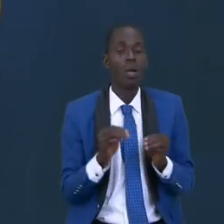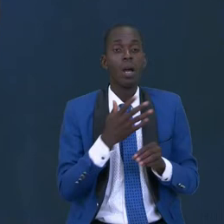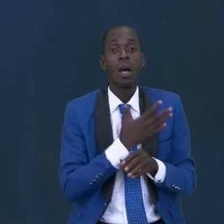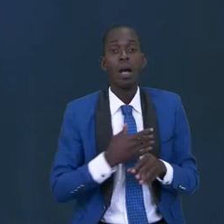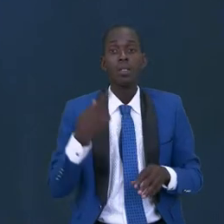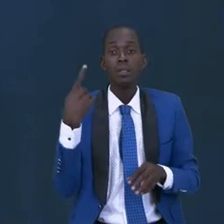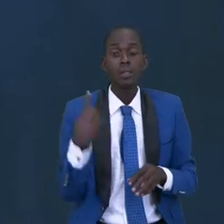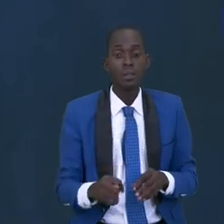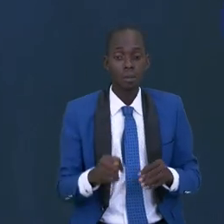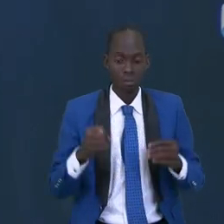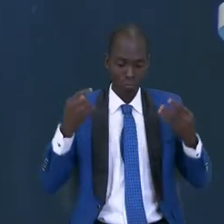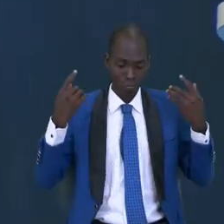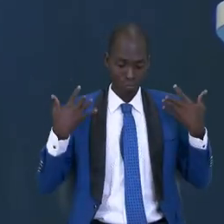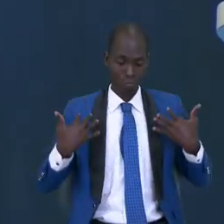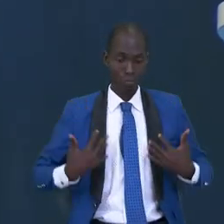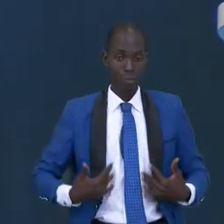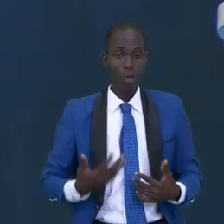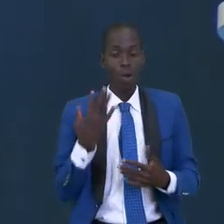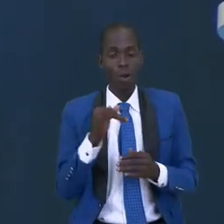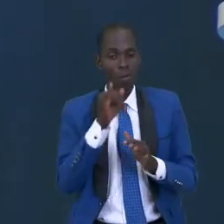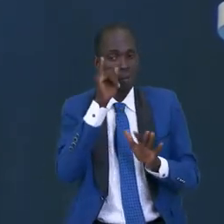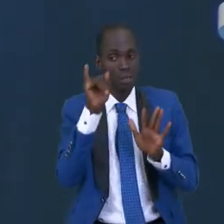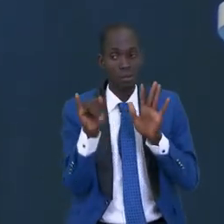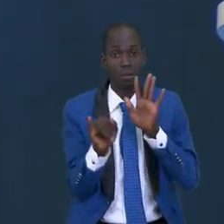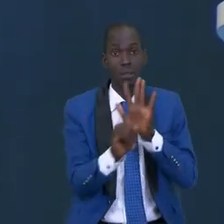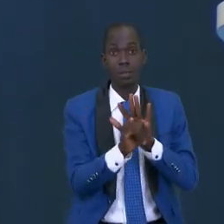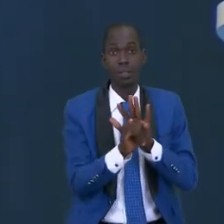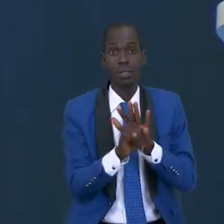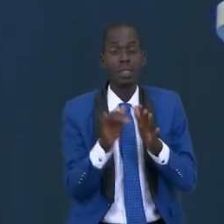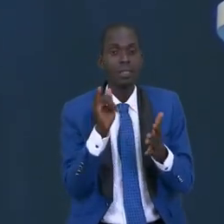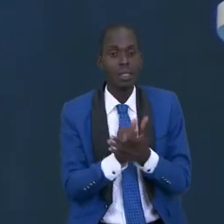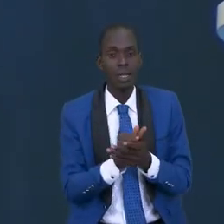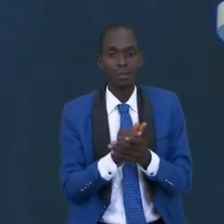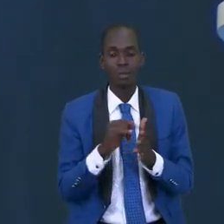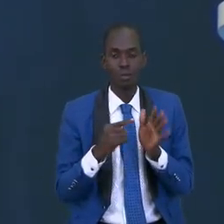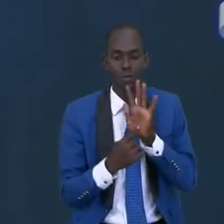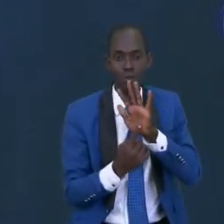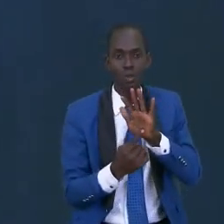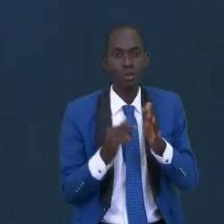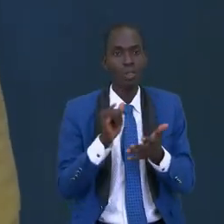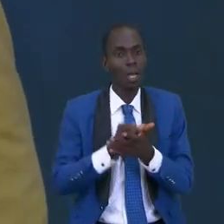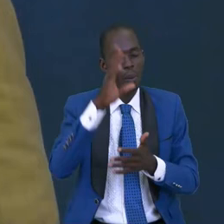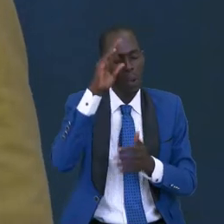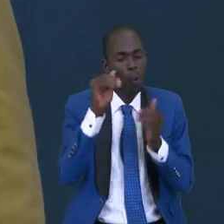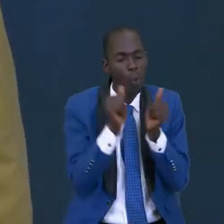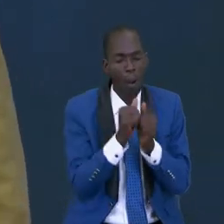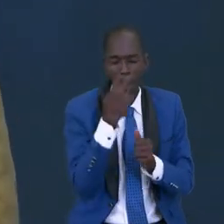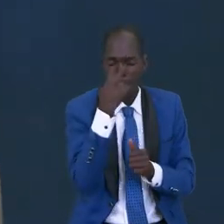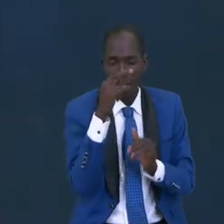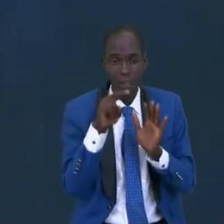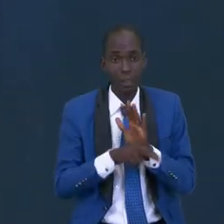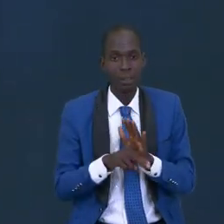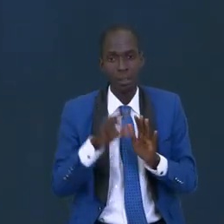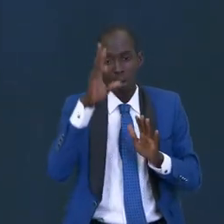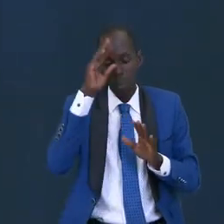badge of identification that identified him with blindness, he took